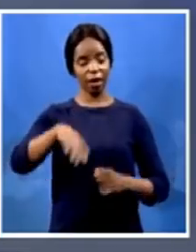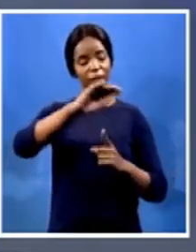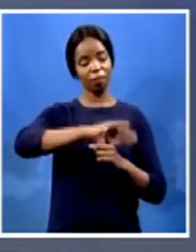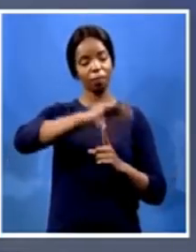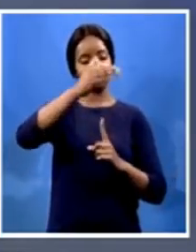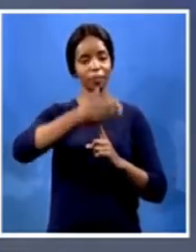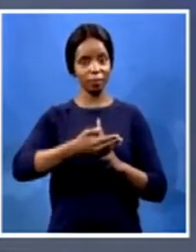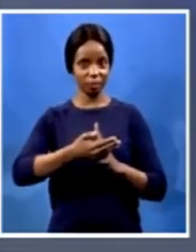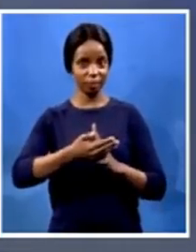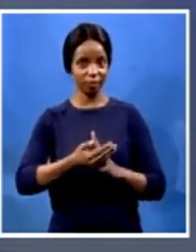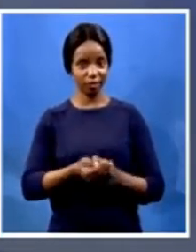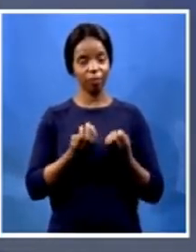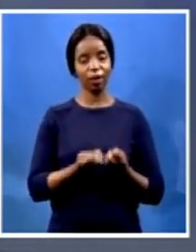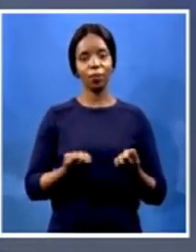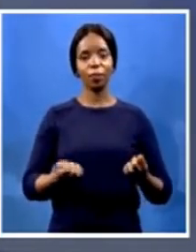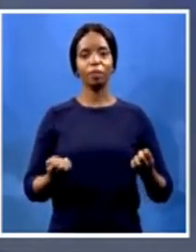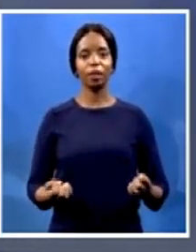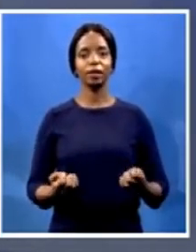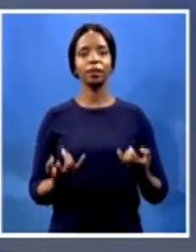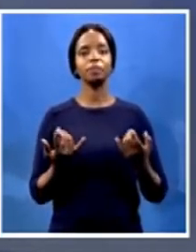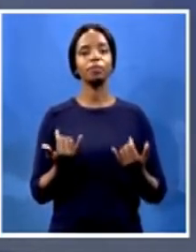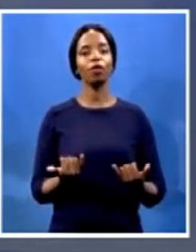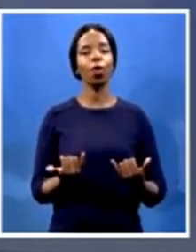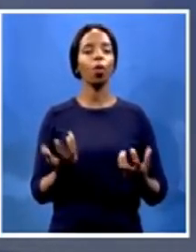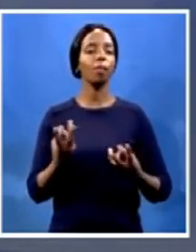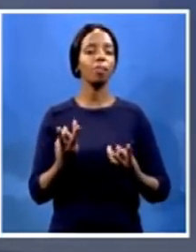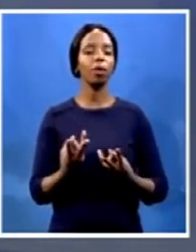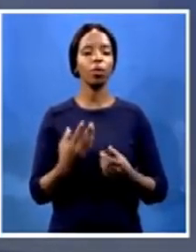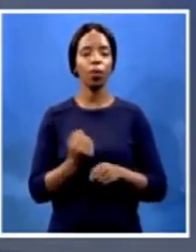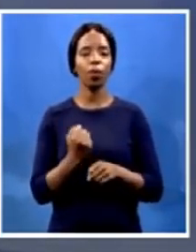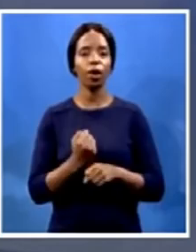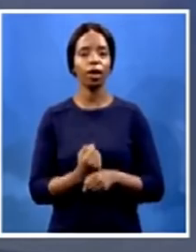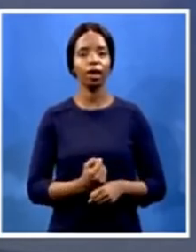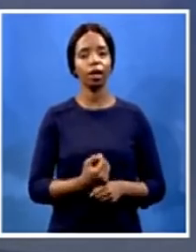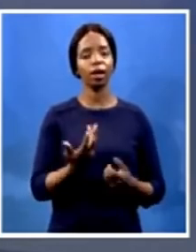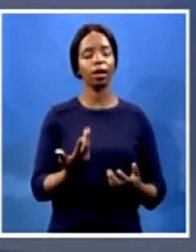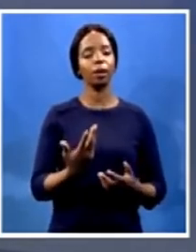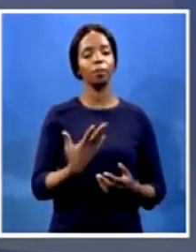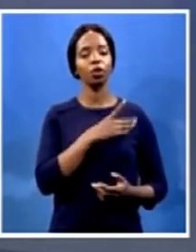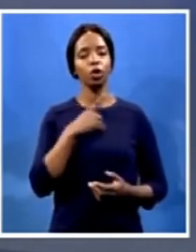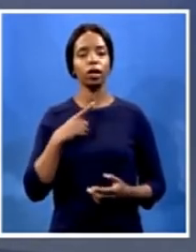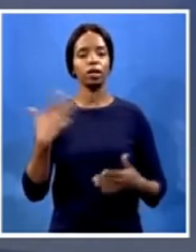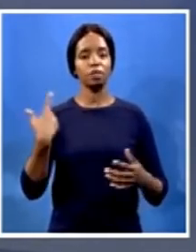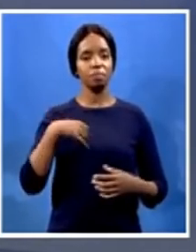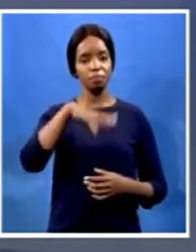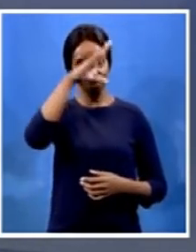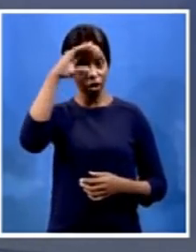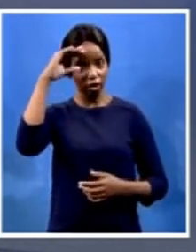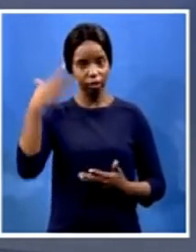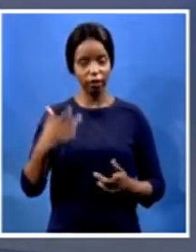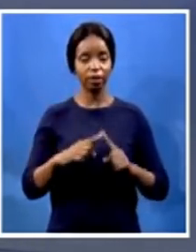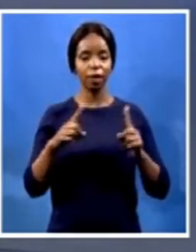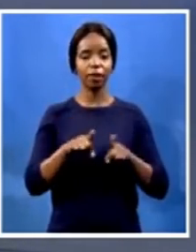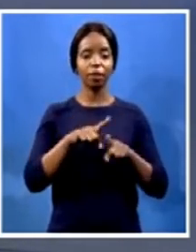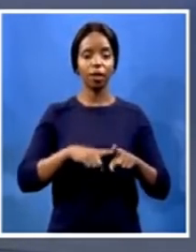the front line, the medical workers that need it most. But we also, talking about the use of masks, there's been much debate with regards to